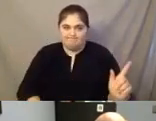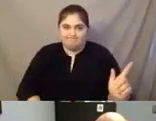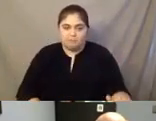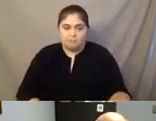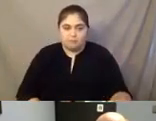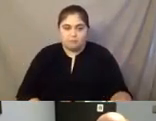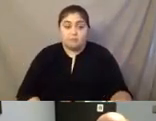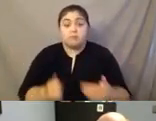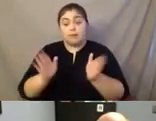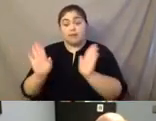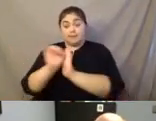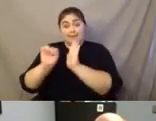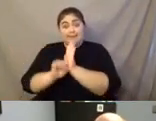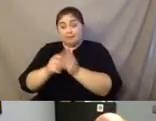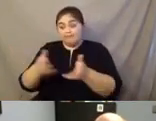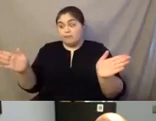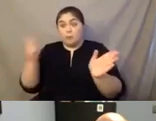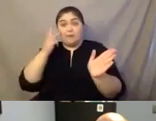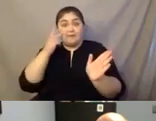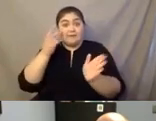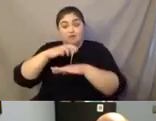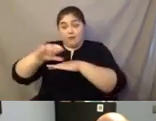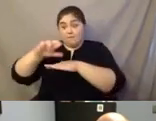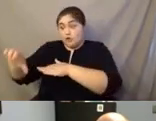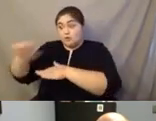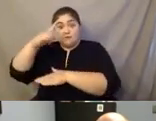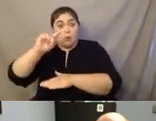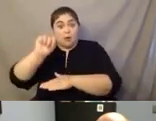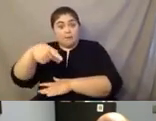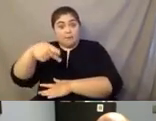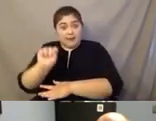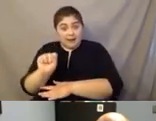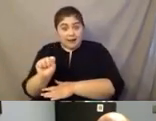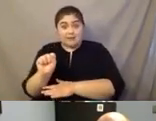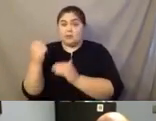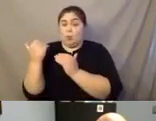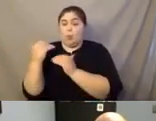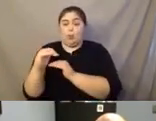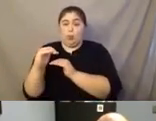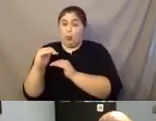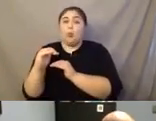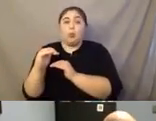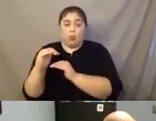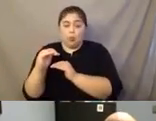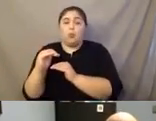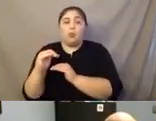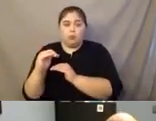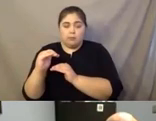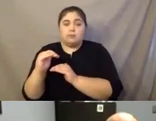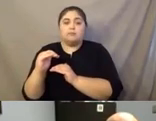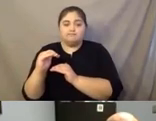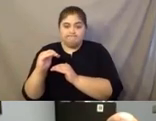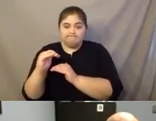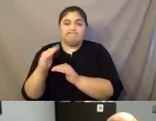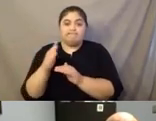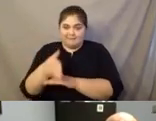Statewide, we have seen referrals to adult protective services were reduced after